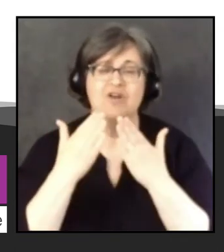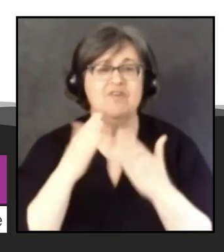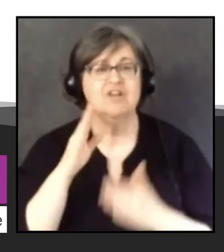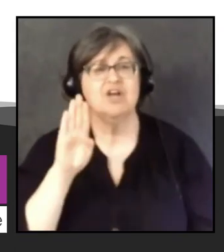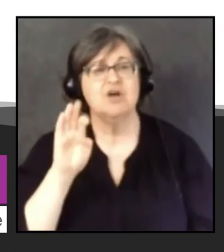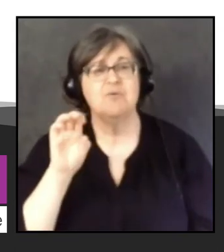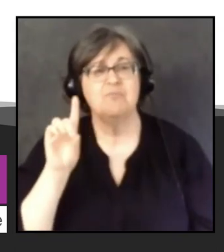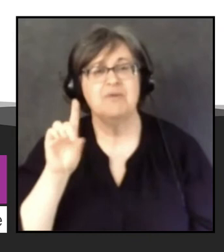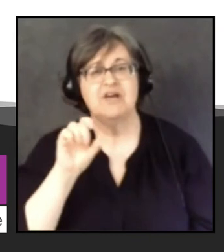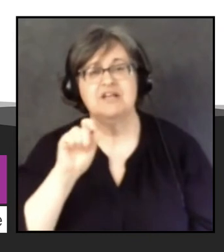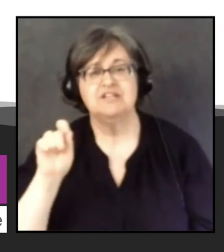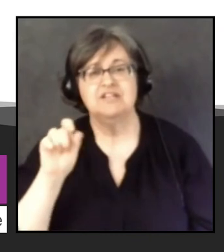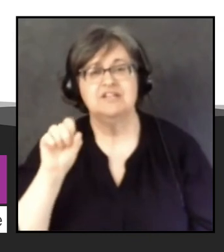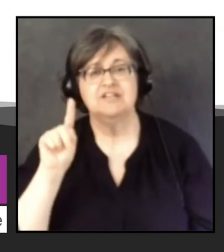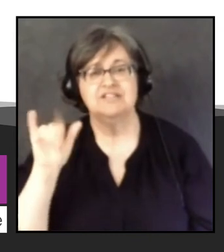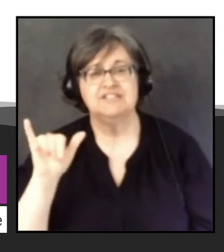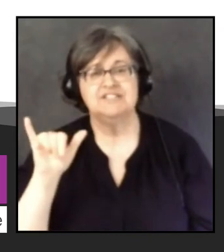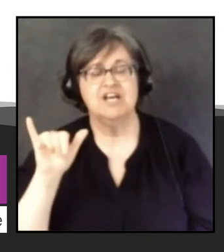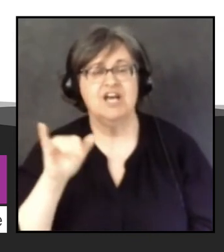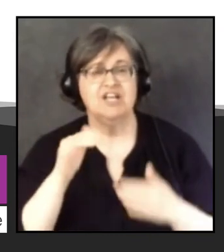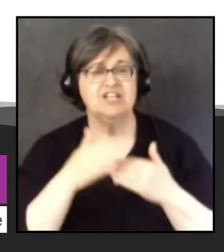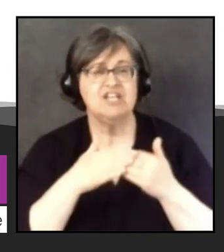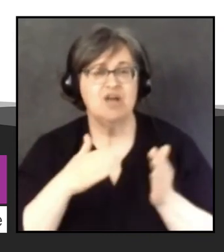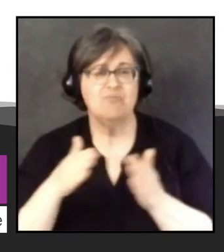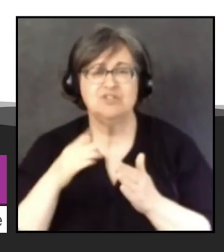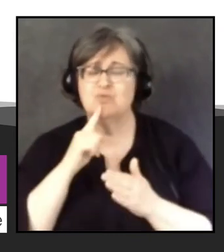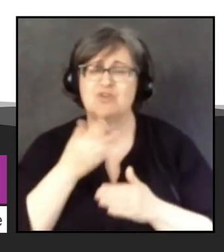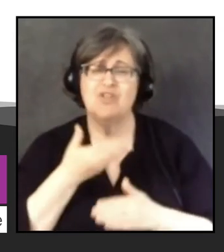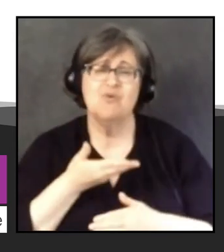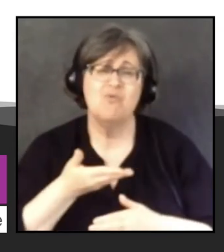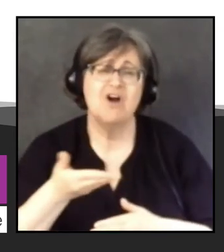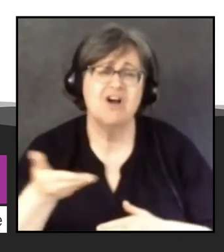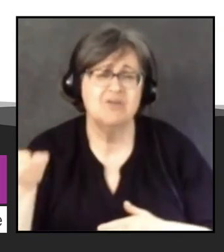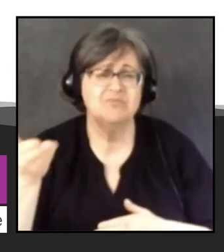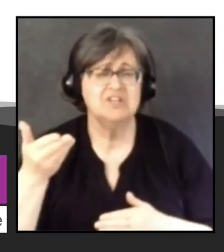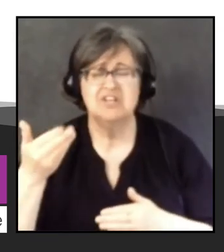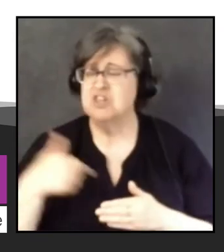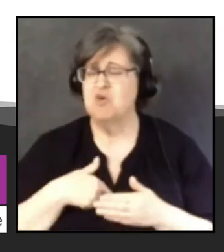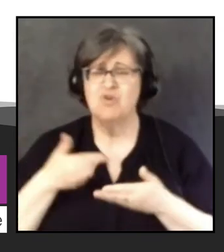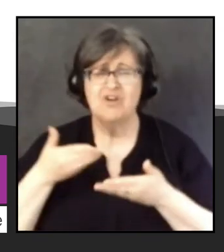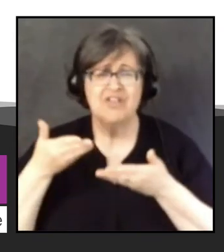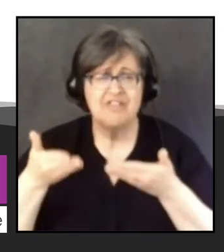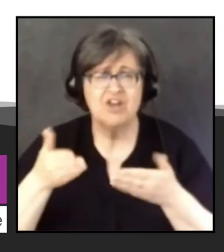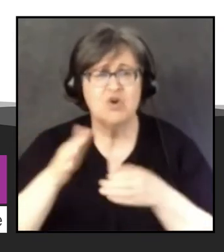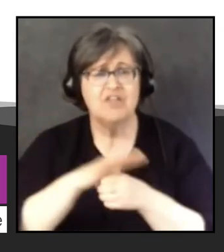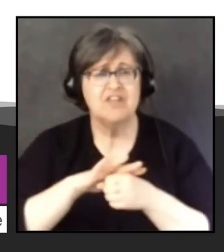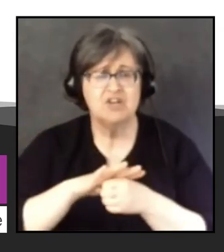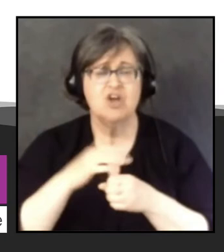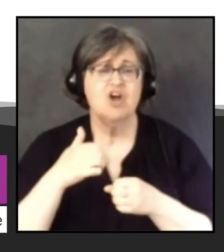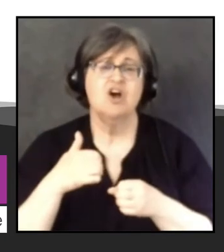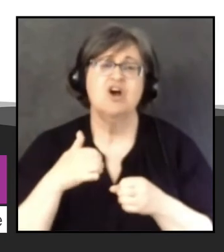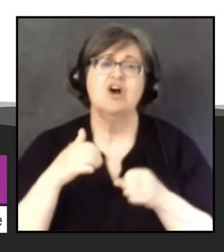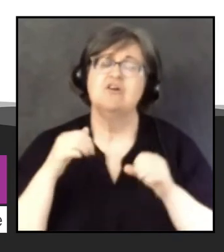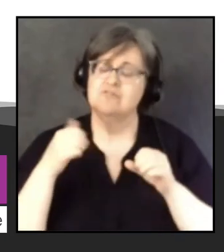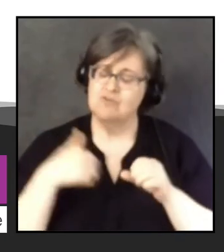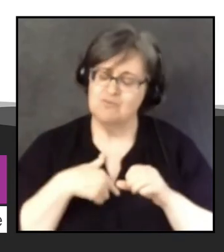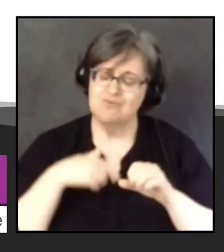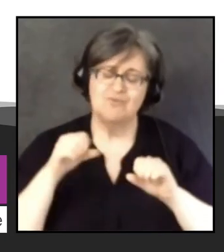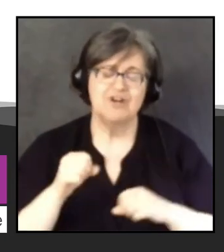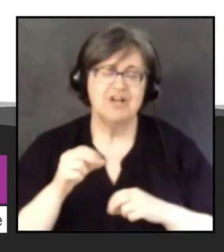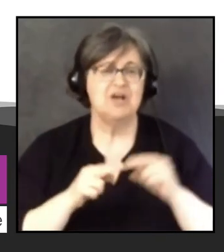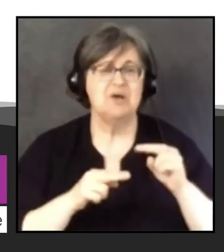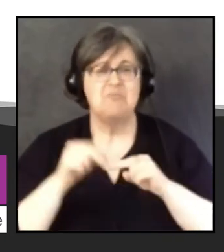Bed-Stuy neighbors who are welcoming and opening to our presence in the neighborhood. May we build together change